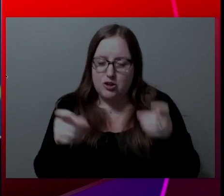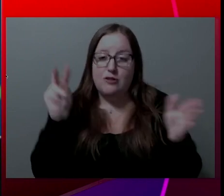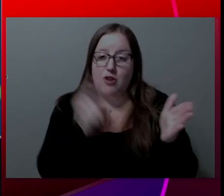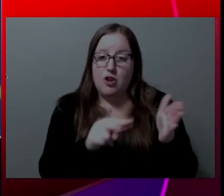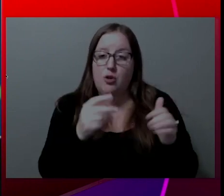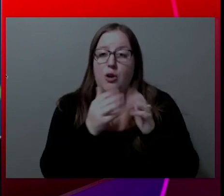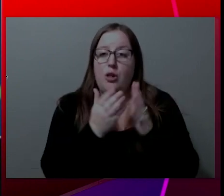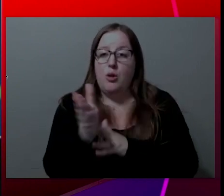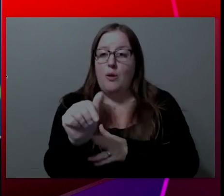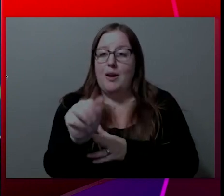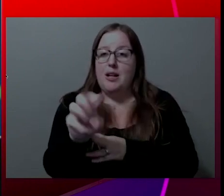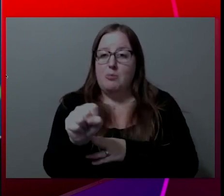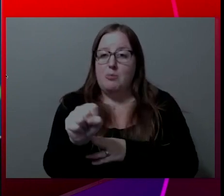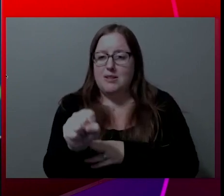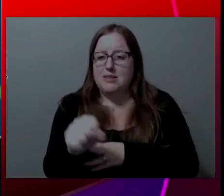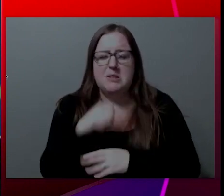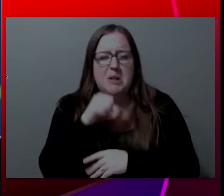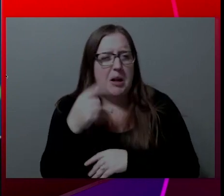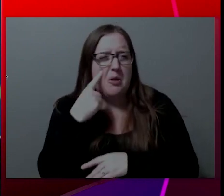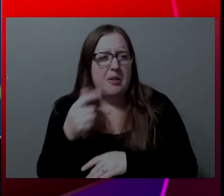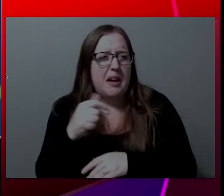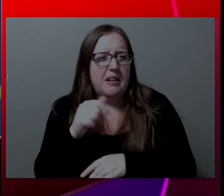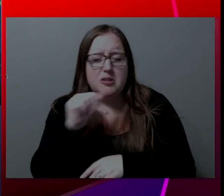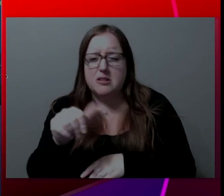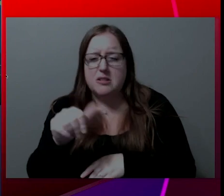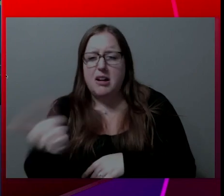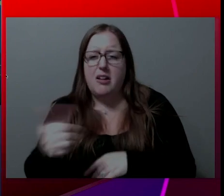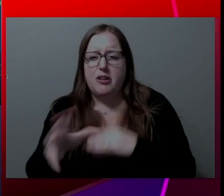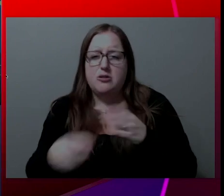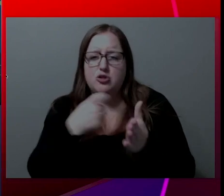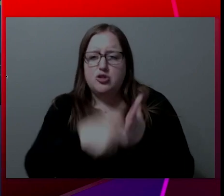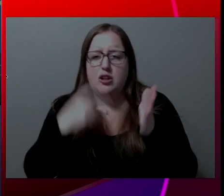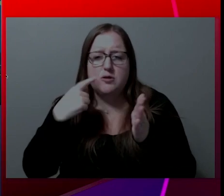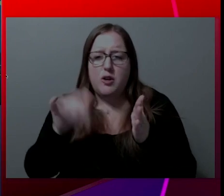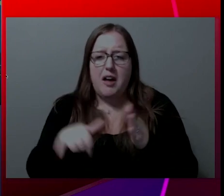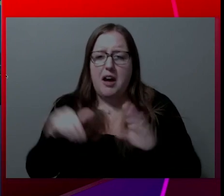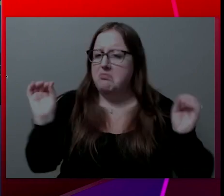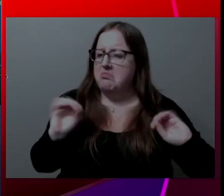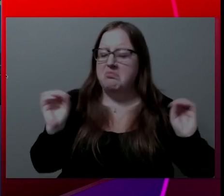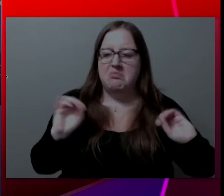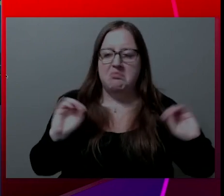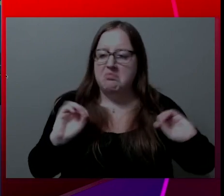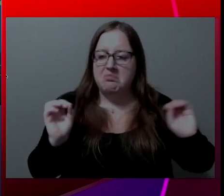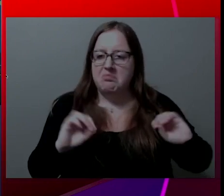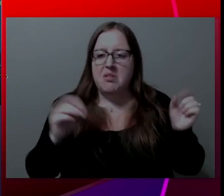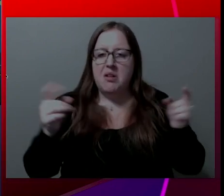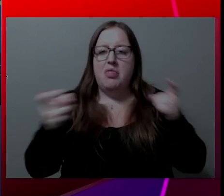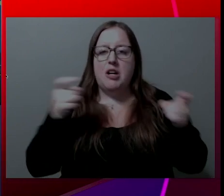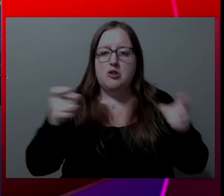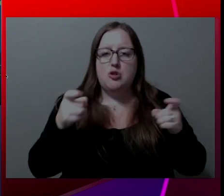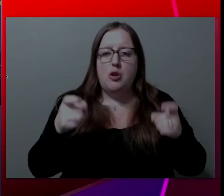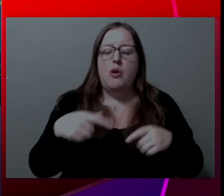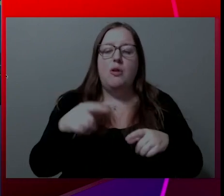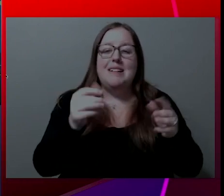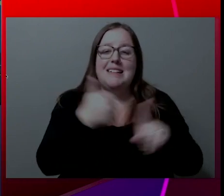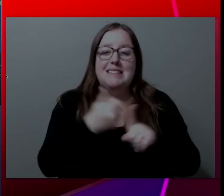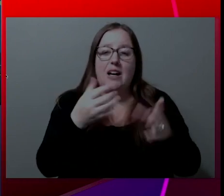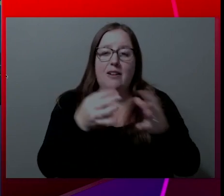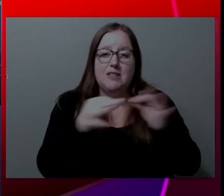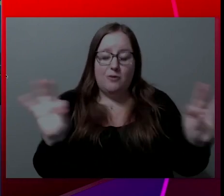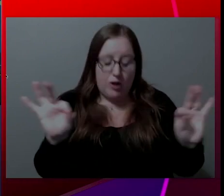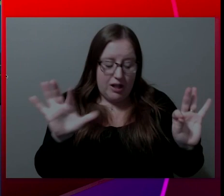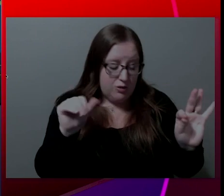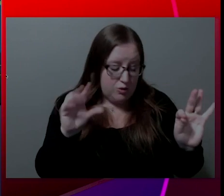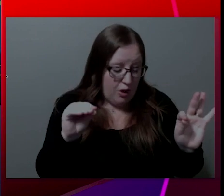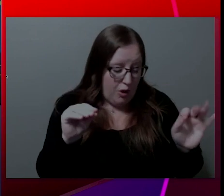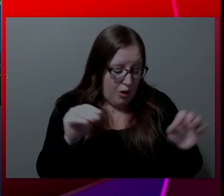And I don't think there's an extra charge for it. No, it's not. Exactly. The control plane itself is free. There's not going to be any cost for it. Exactly. And it seems